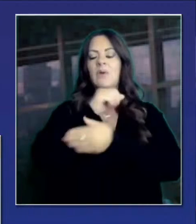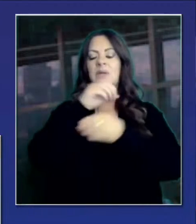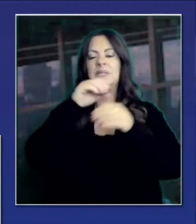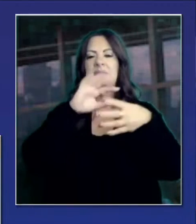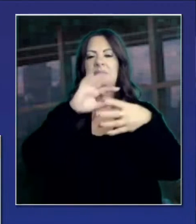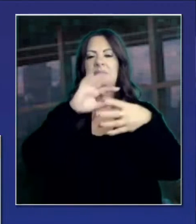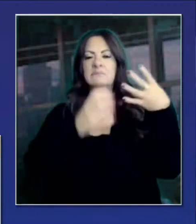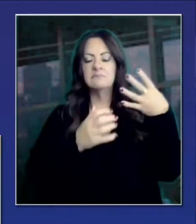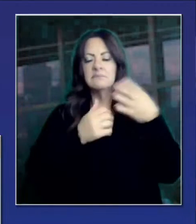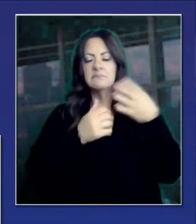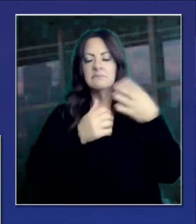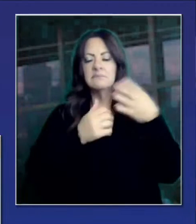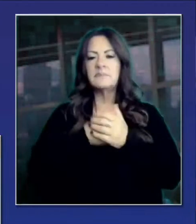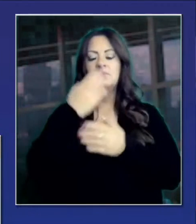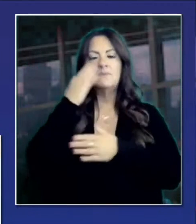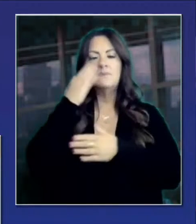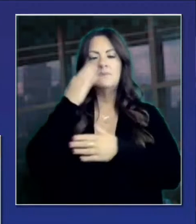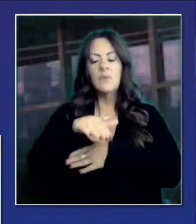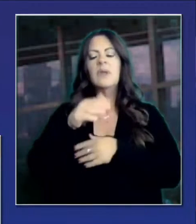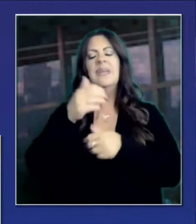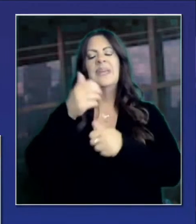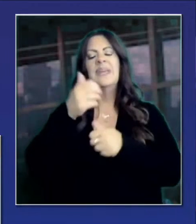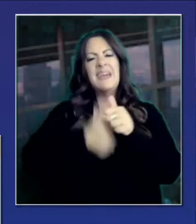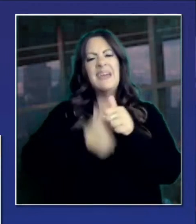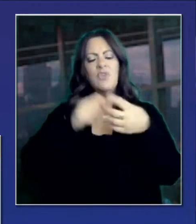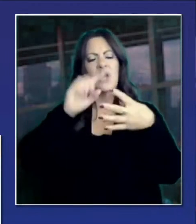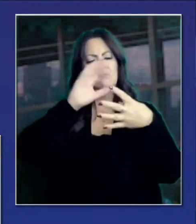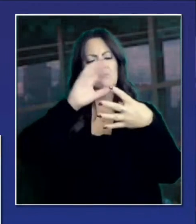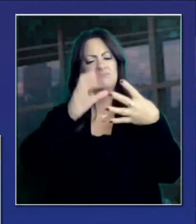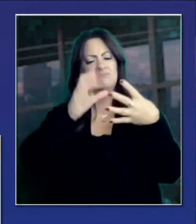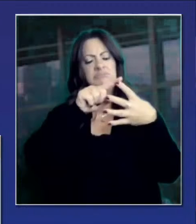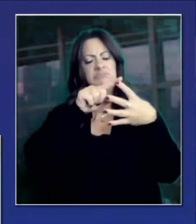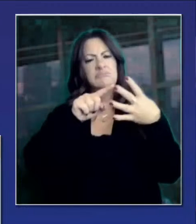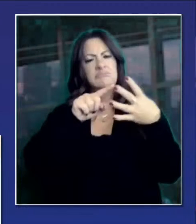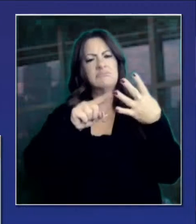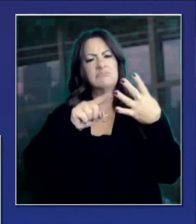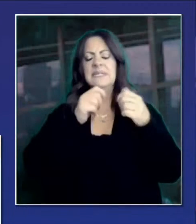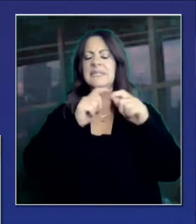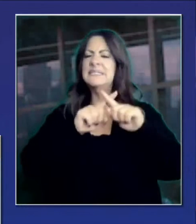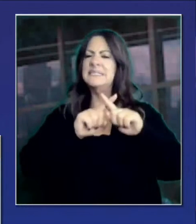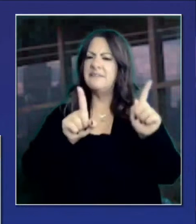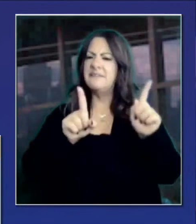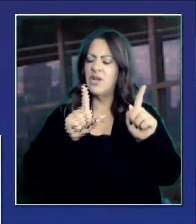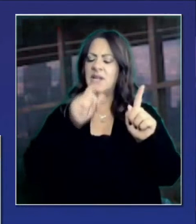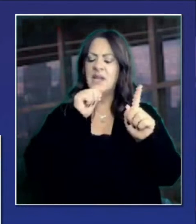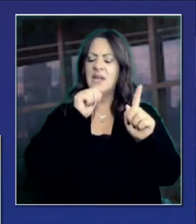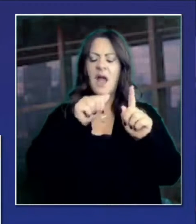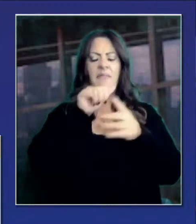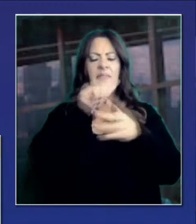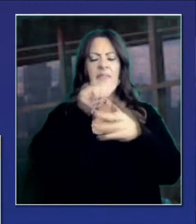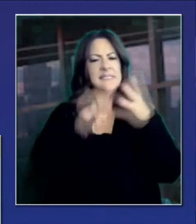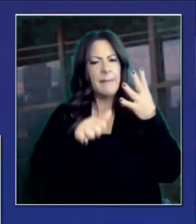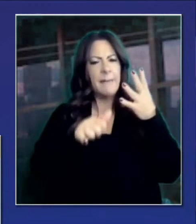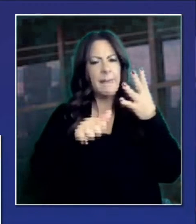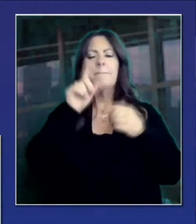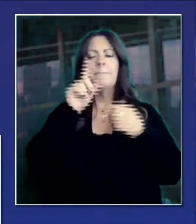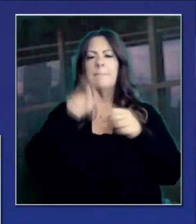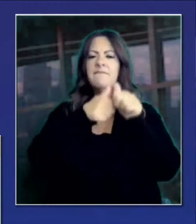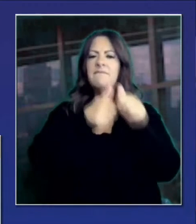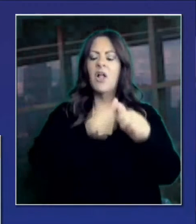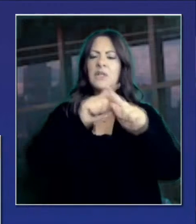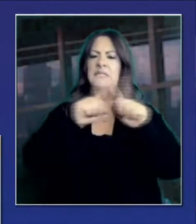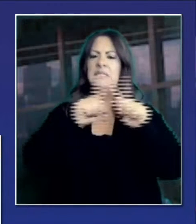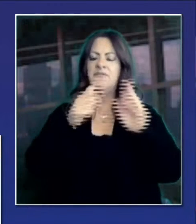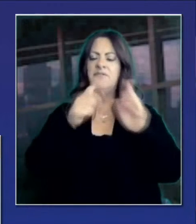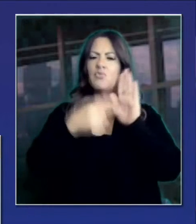the commensurate requirements, modifications, and restrictions that are part of each tier. And I'll remind everybody, if they